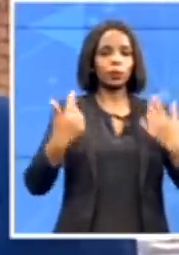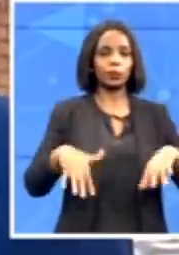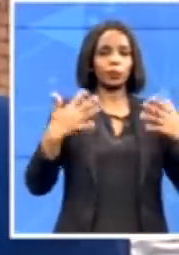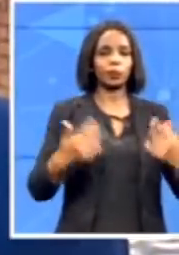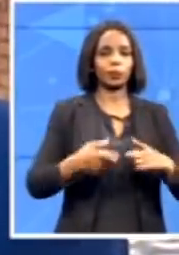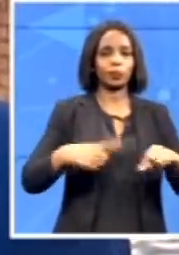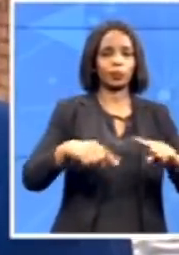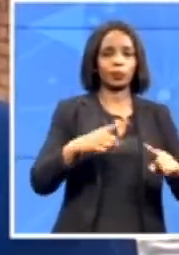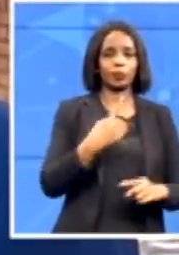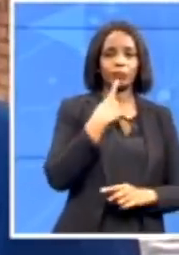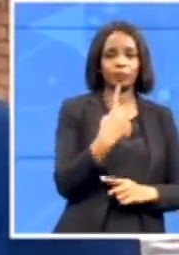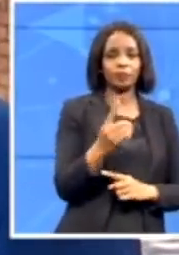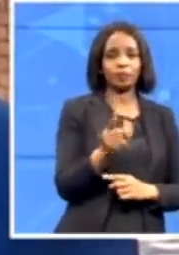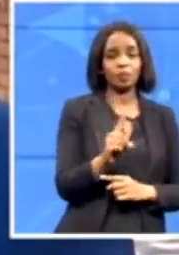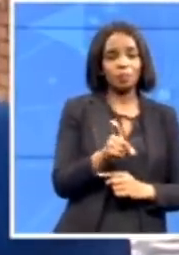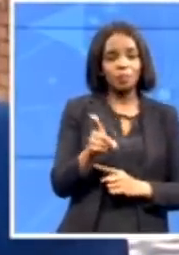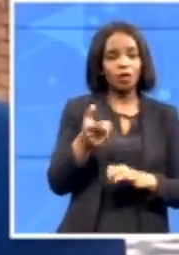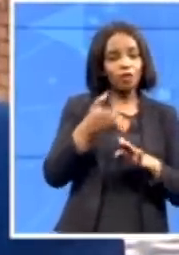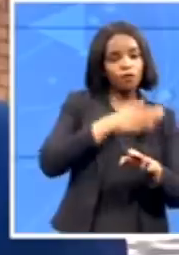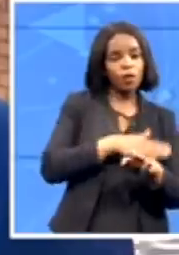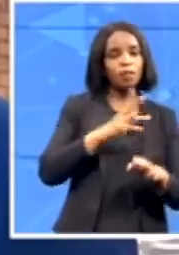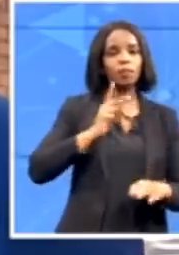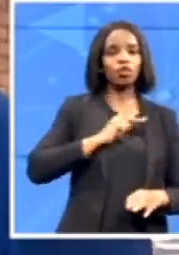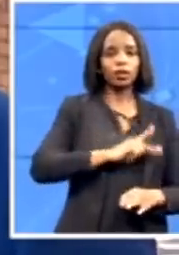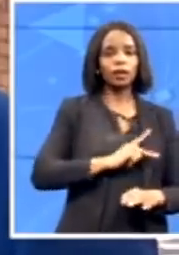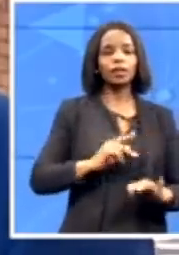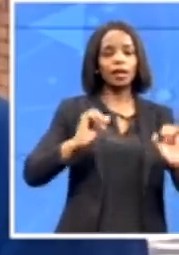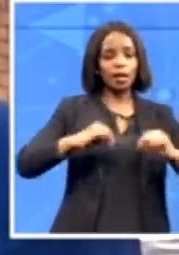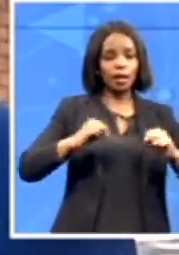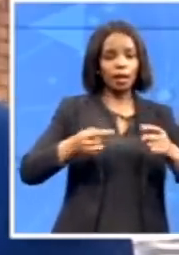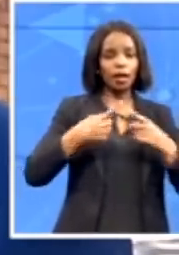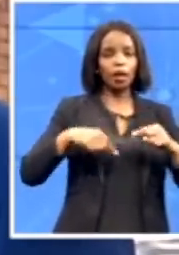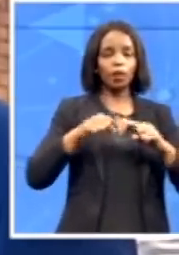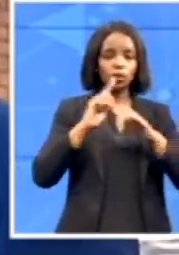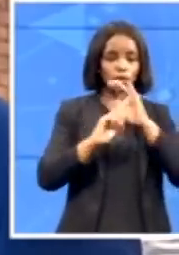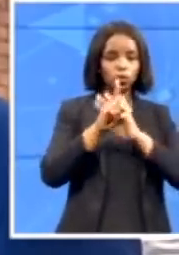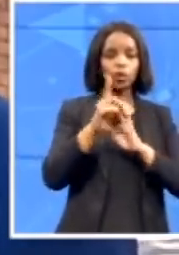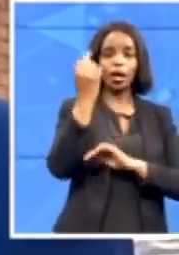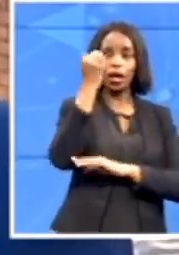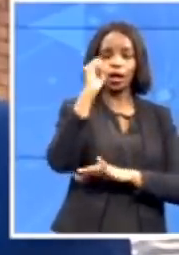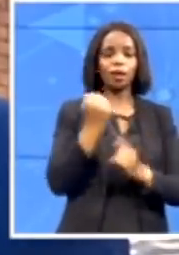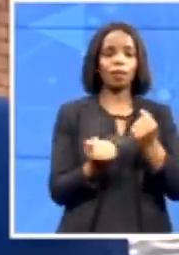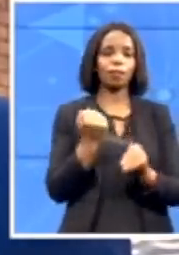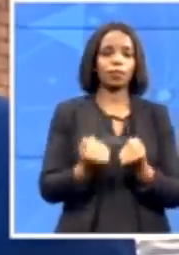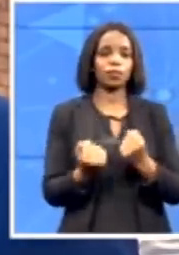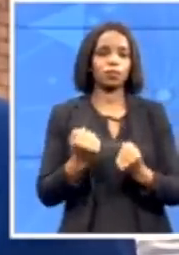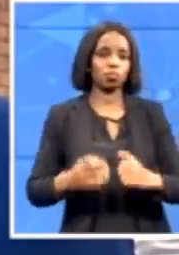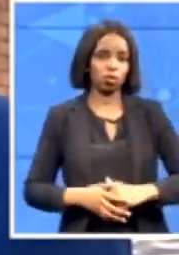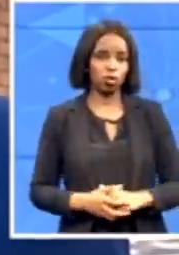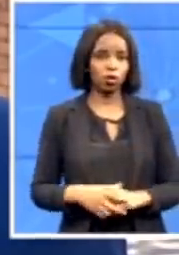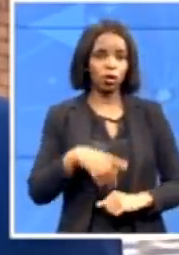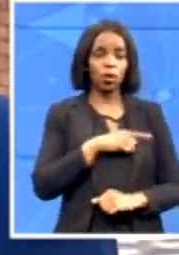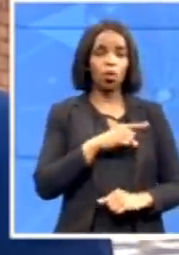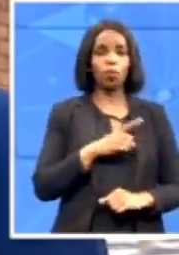president, allow us to go to the appeal court. The rights which are going to be contravened are far more larger than the privileges that